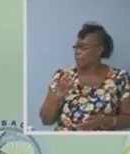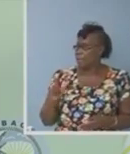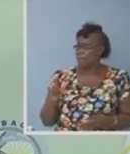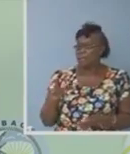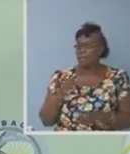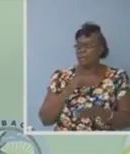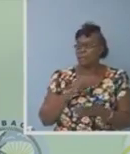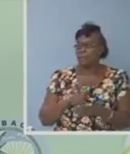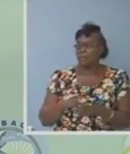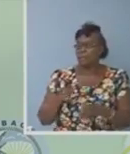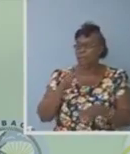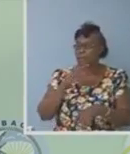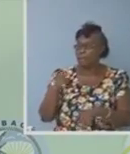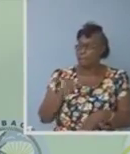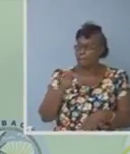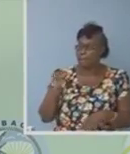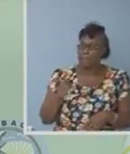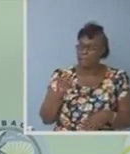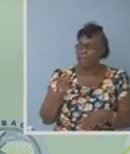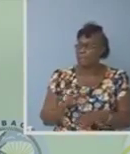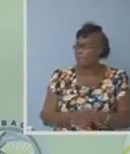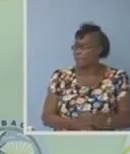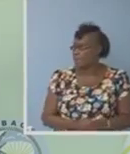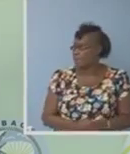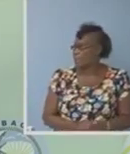Monday, occupancy levels